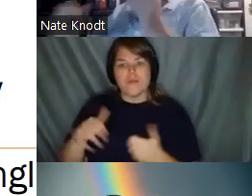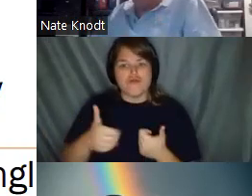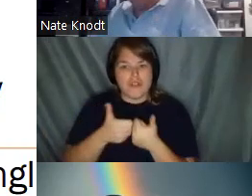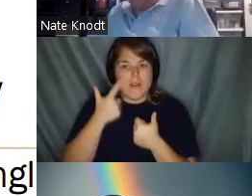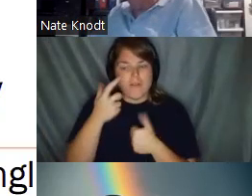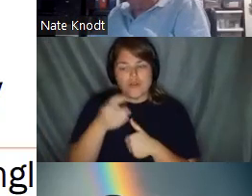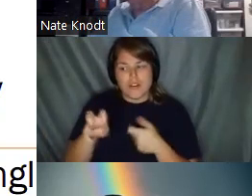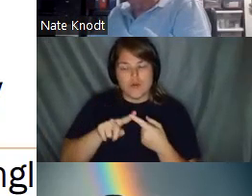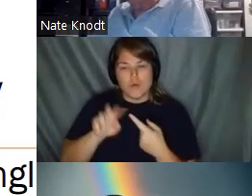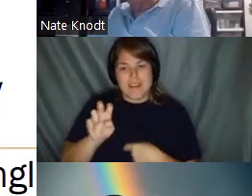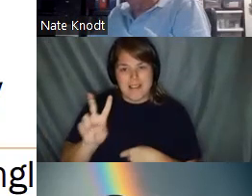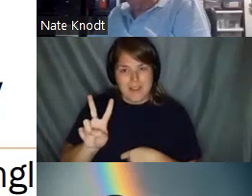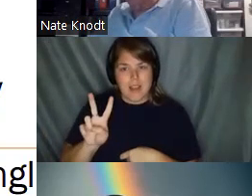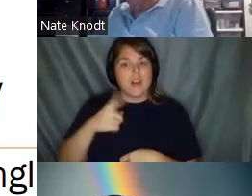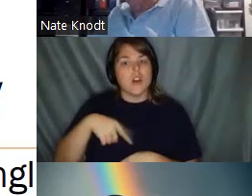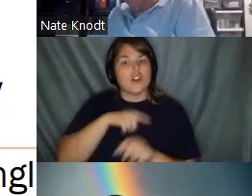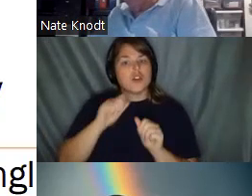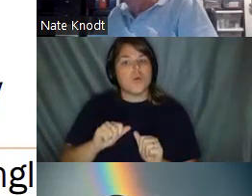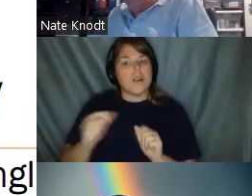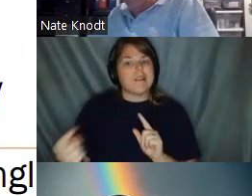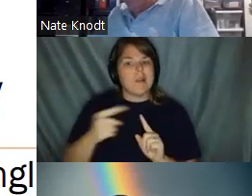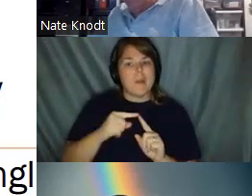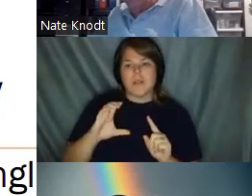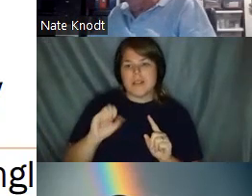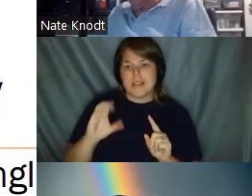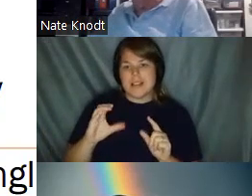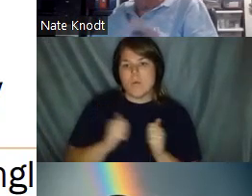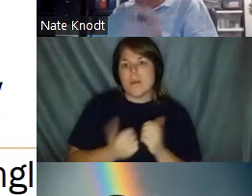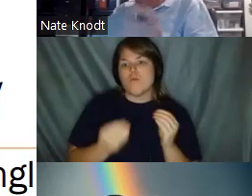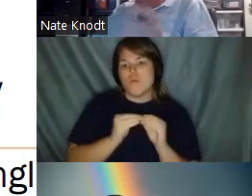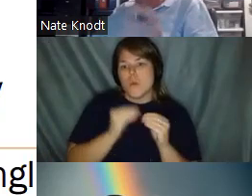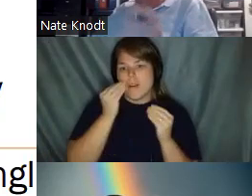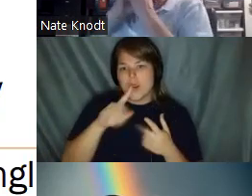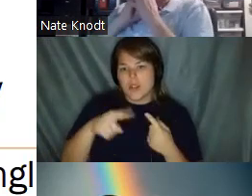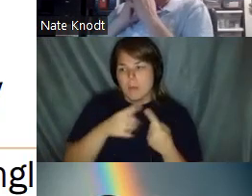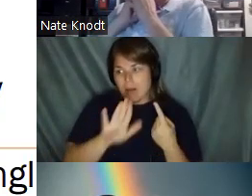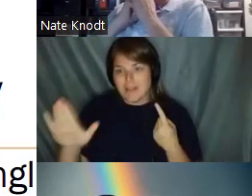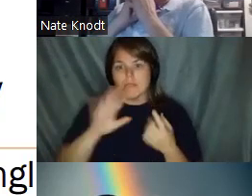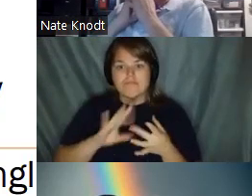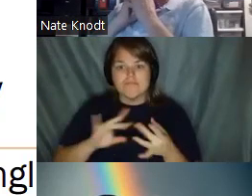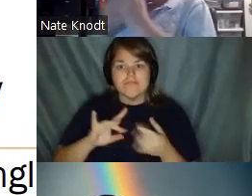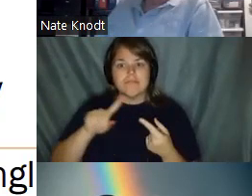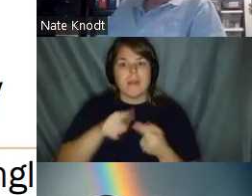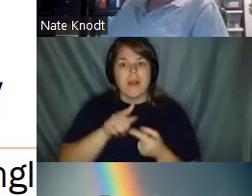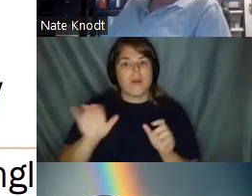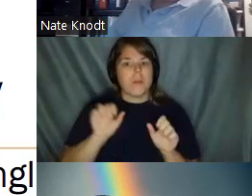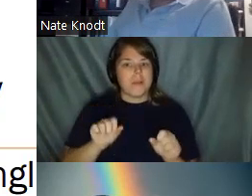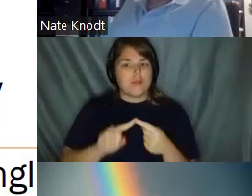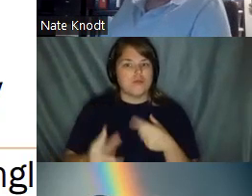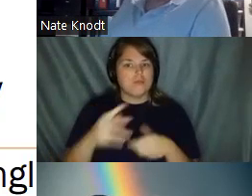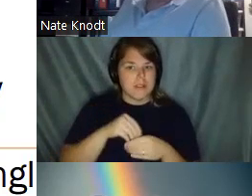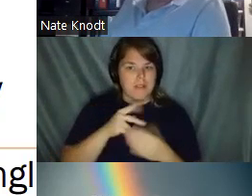EV, so that we're able to come back to the CSC with information about what they're telling us about their ability to participate in the